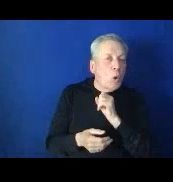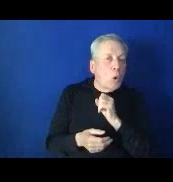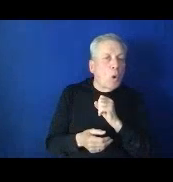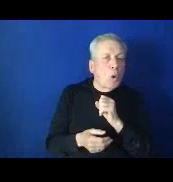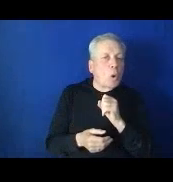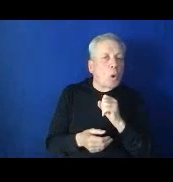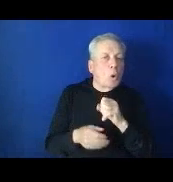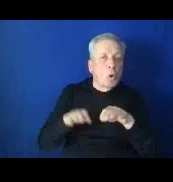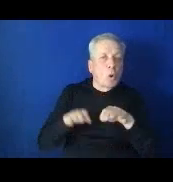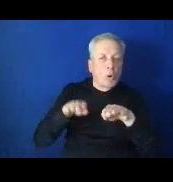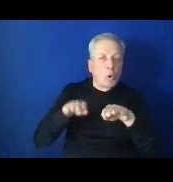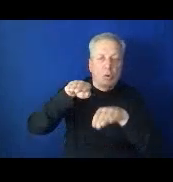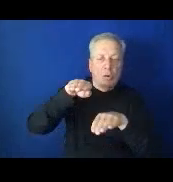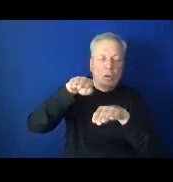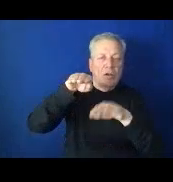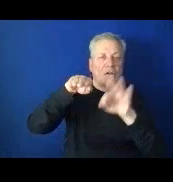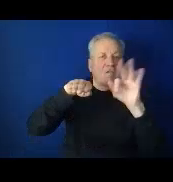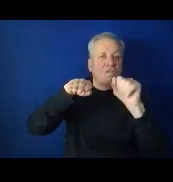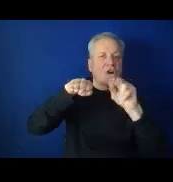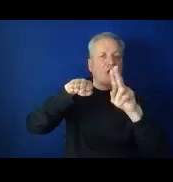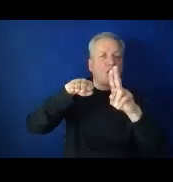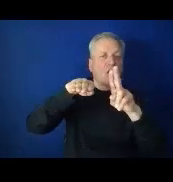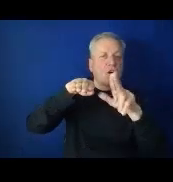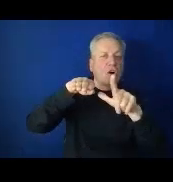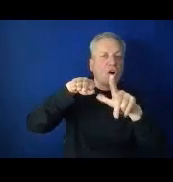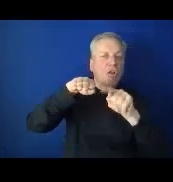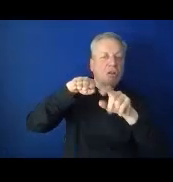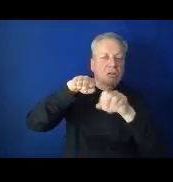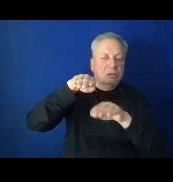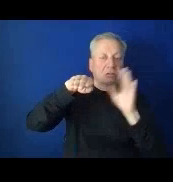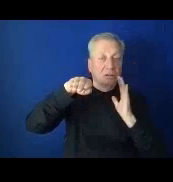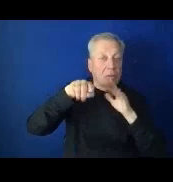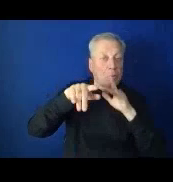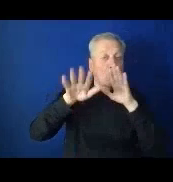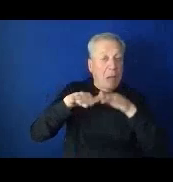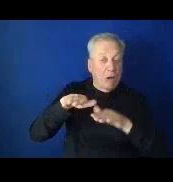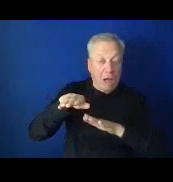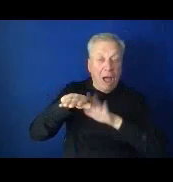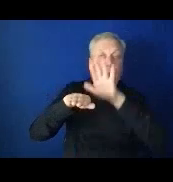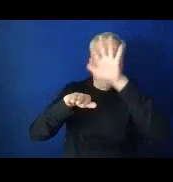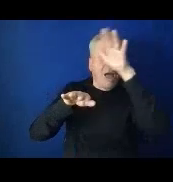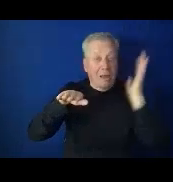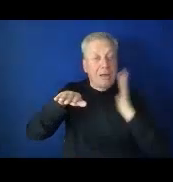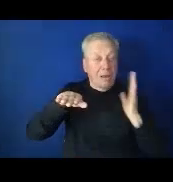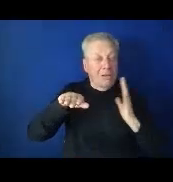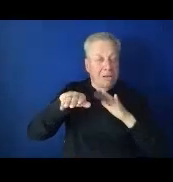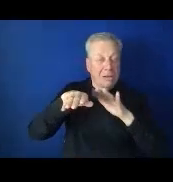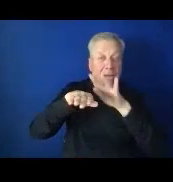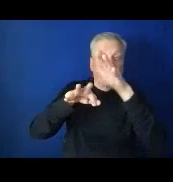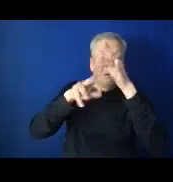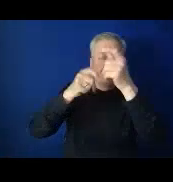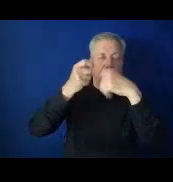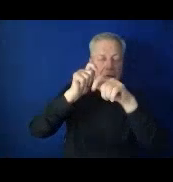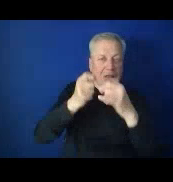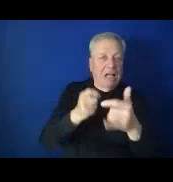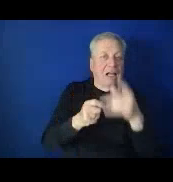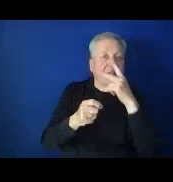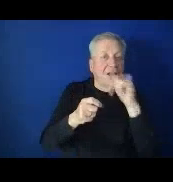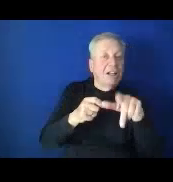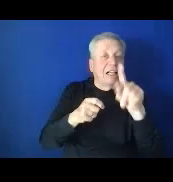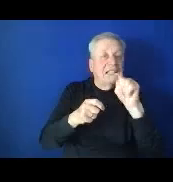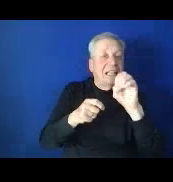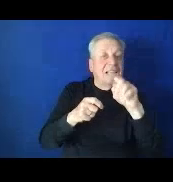faults that were once full mountain ranges across the Yellowstone Plateau. As you can see, the Tetons come